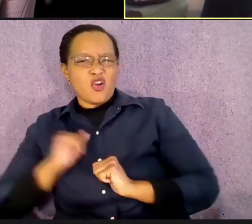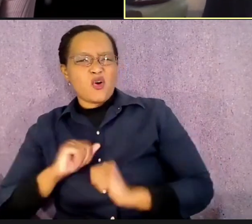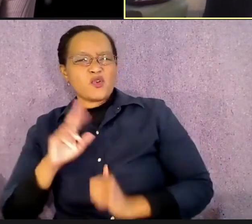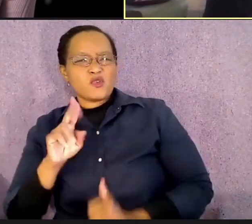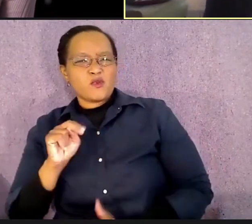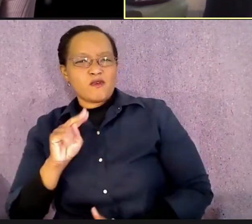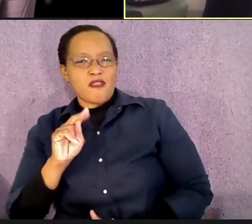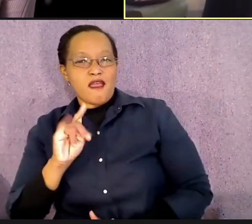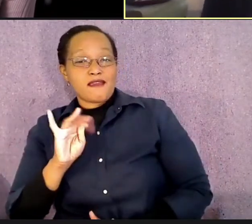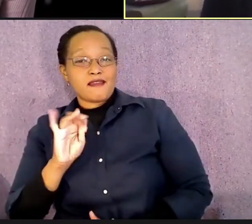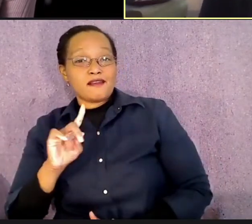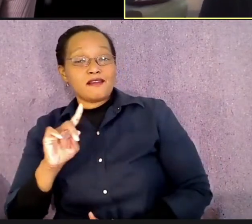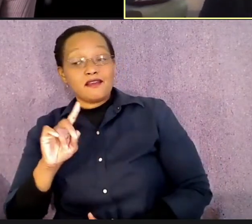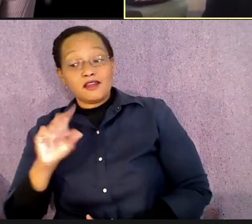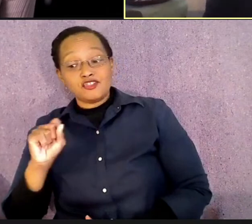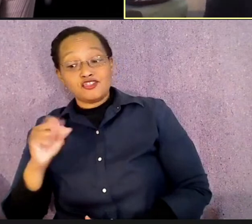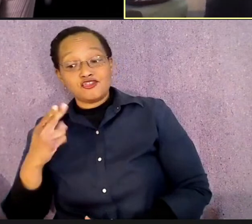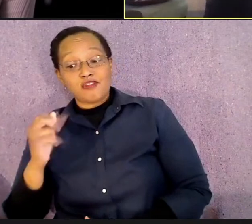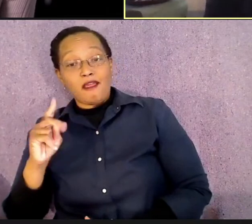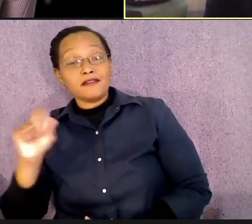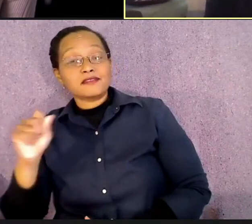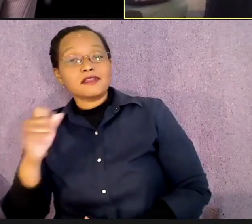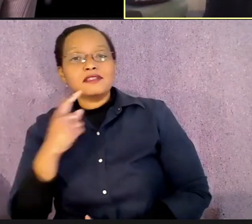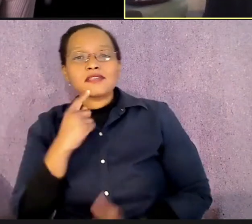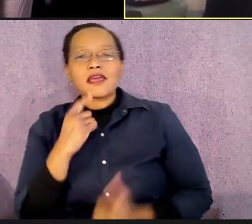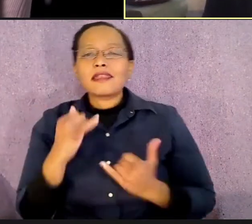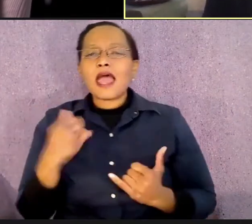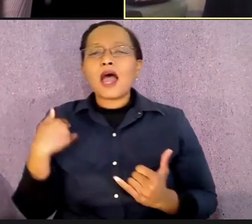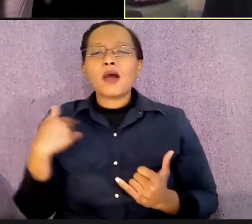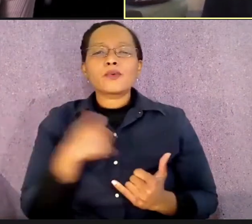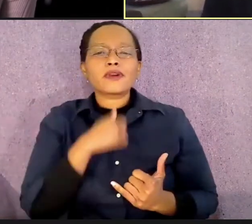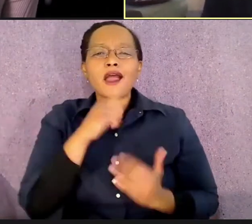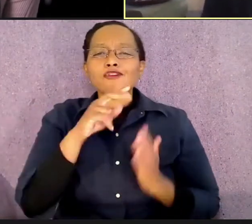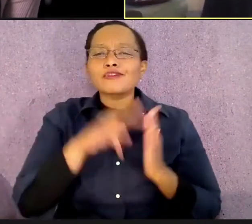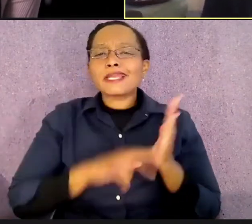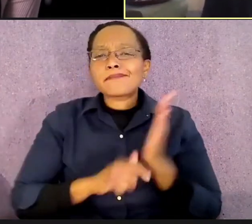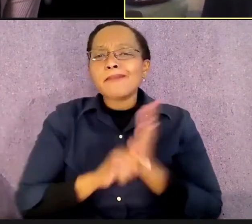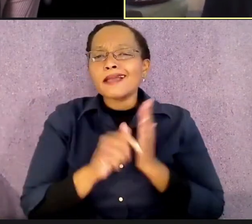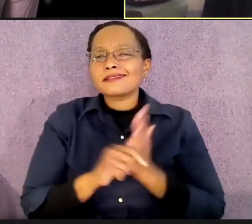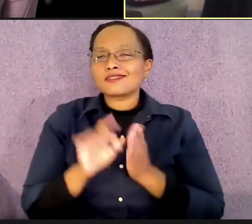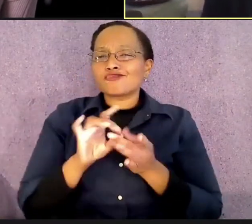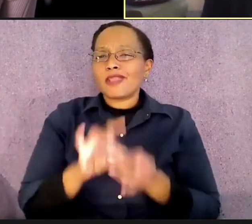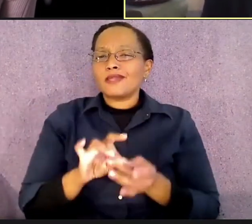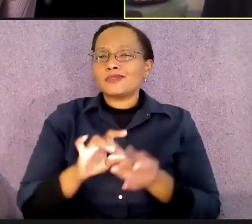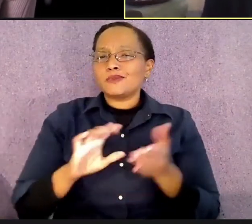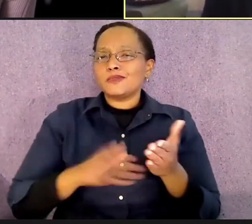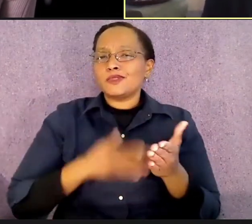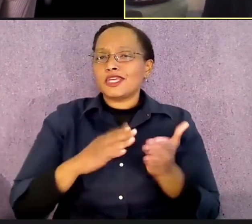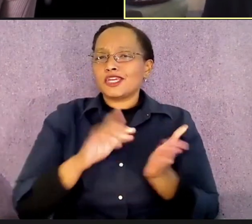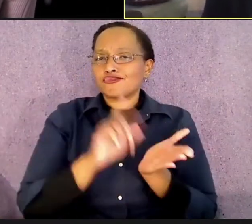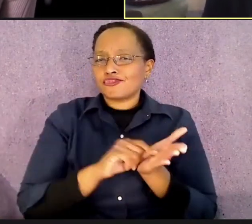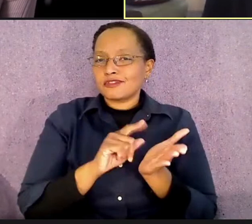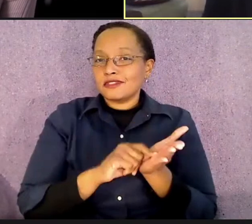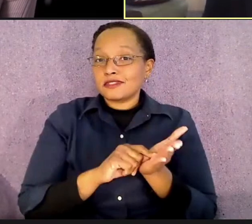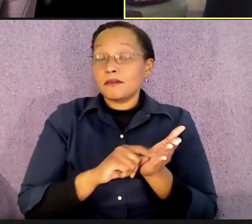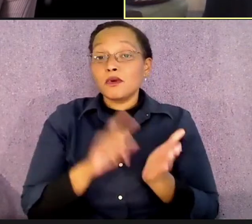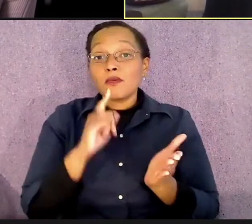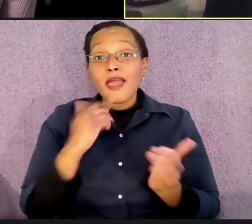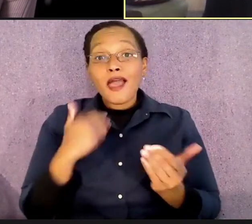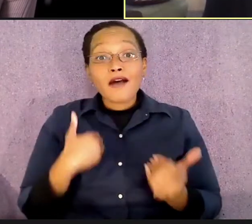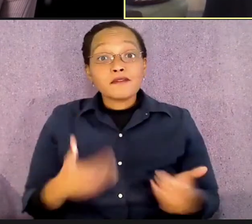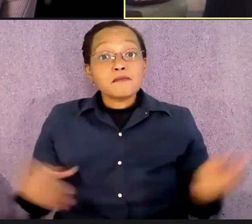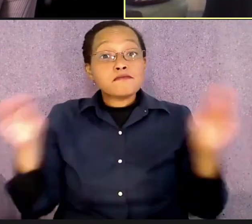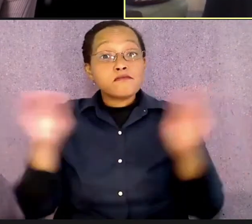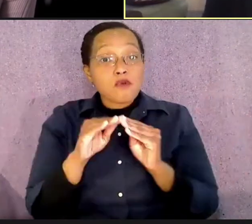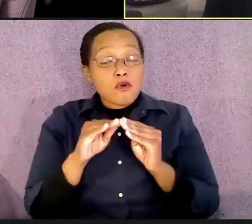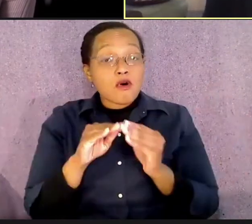now that we're not all reading magazines with music journalism? And the thing that I was like, there's a lot more music journalism, and a